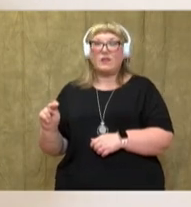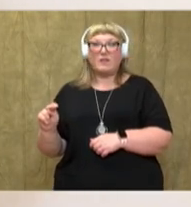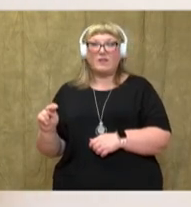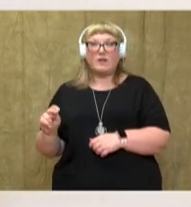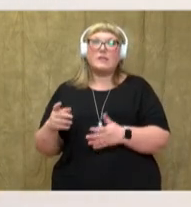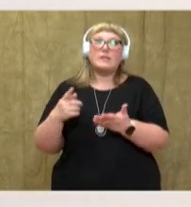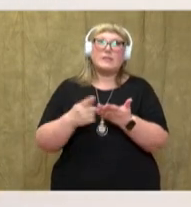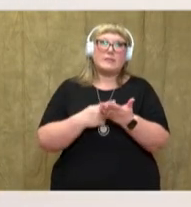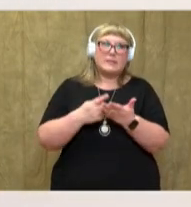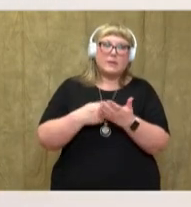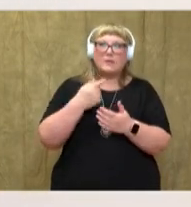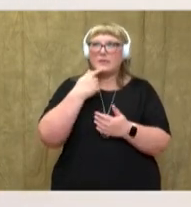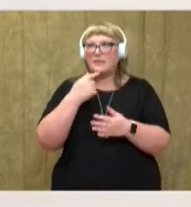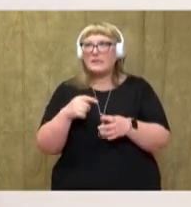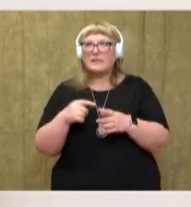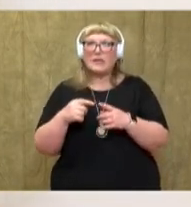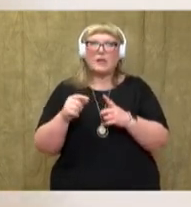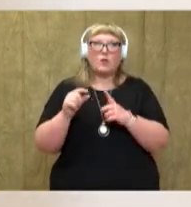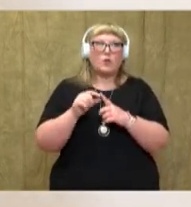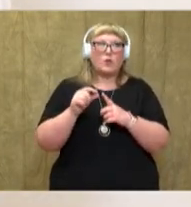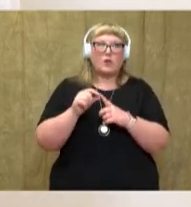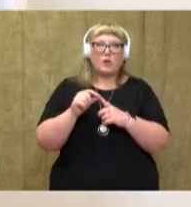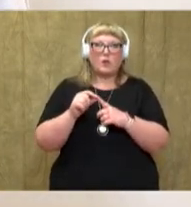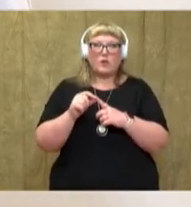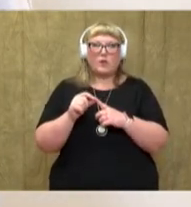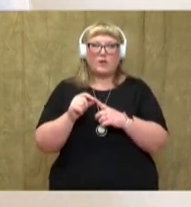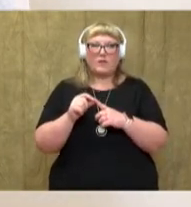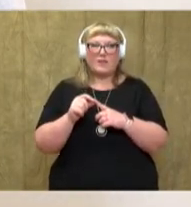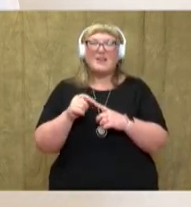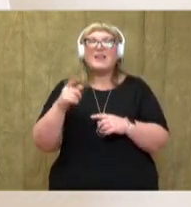Sometimes we say the word when, it can also sound like an I